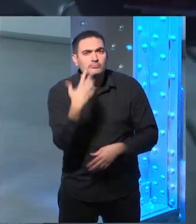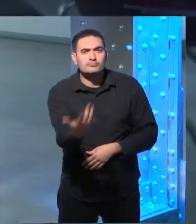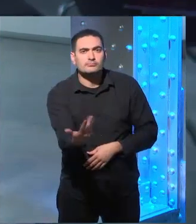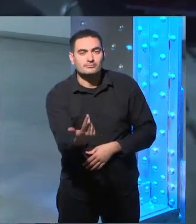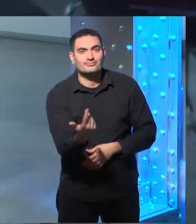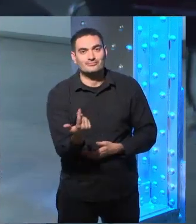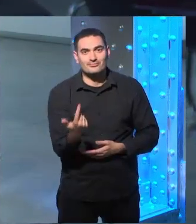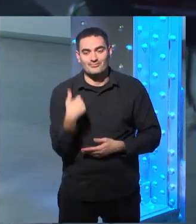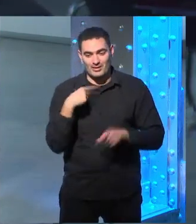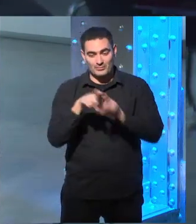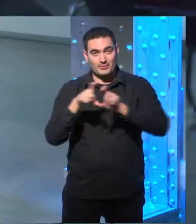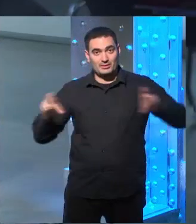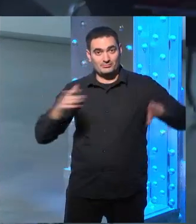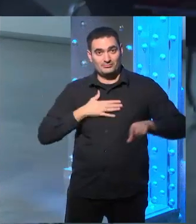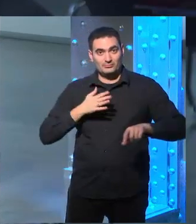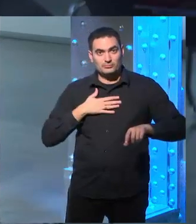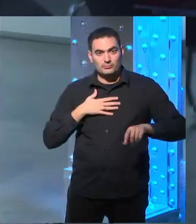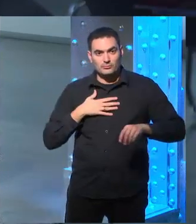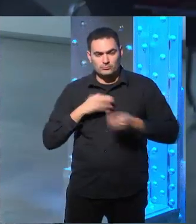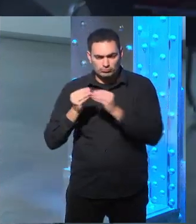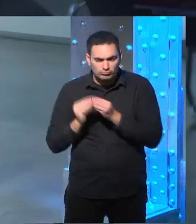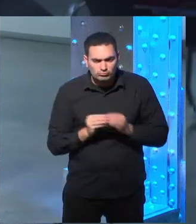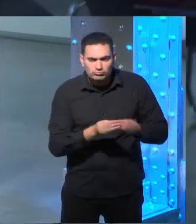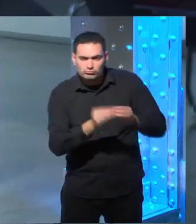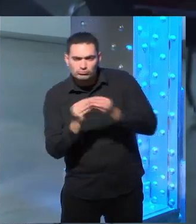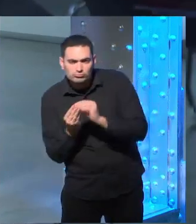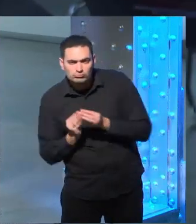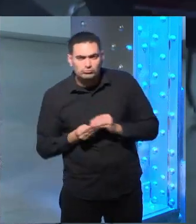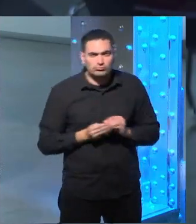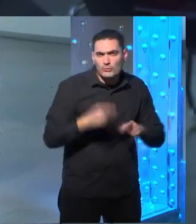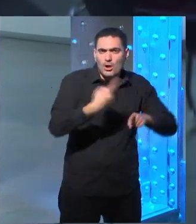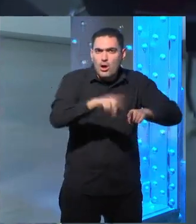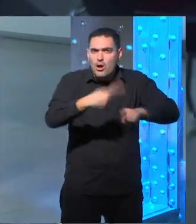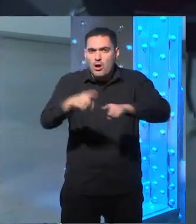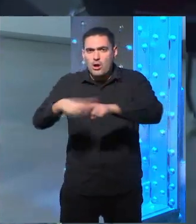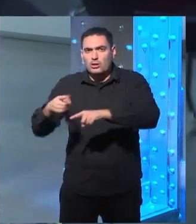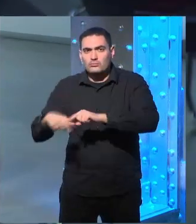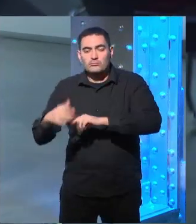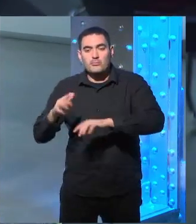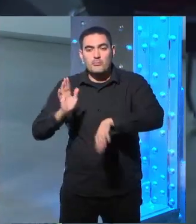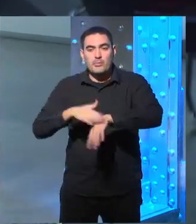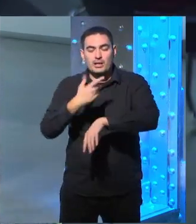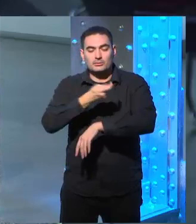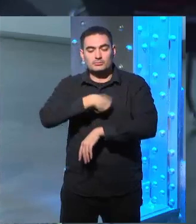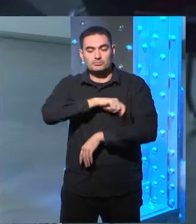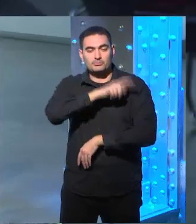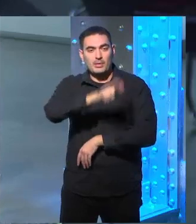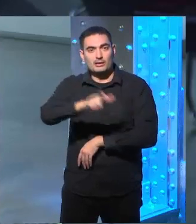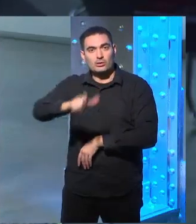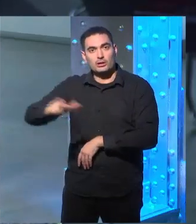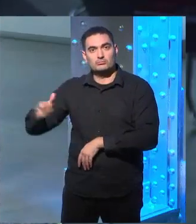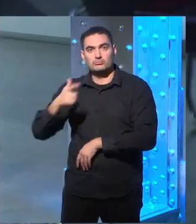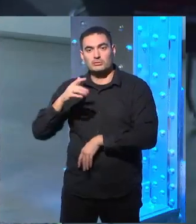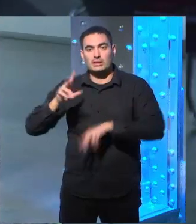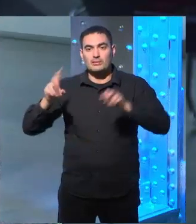downs? We have been working on this topic for several years. We have performed sociological studies about the opinion of